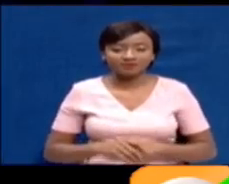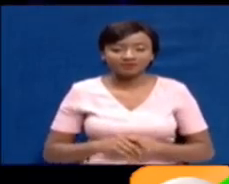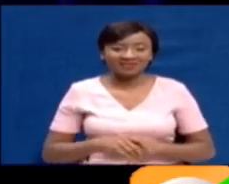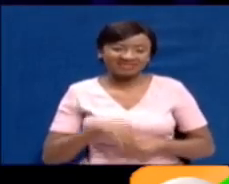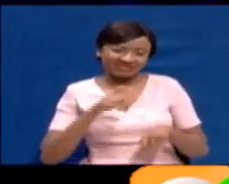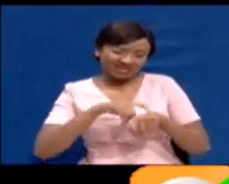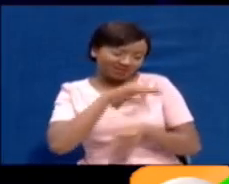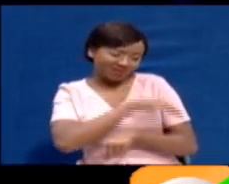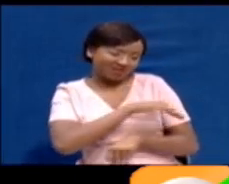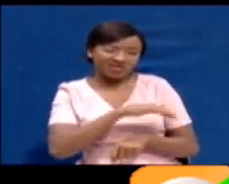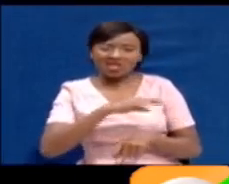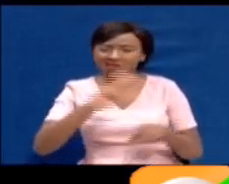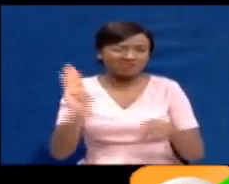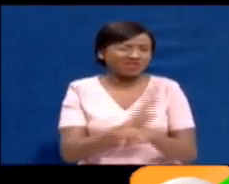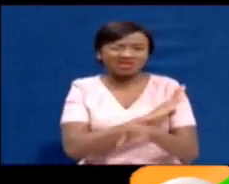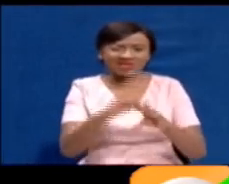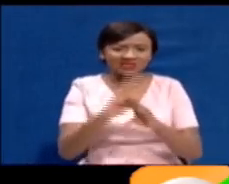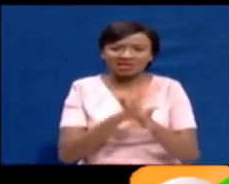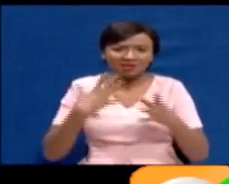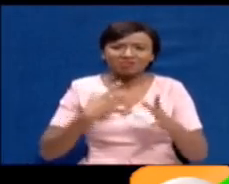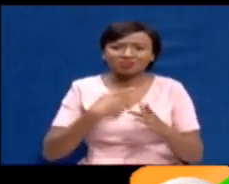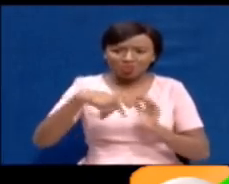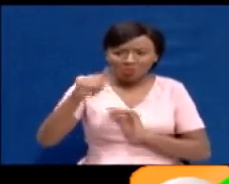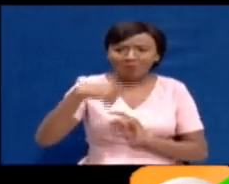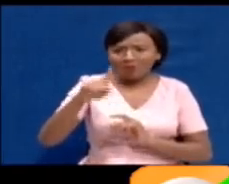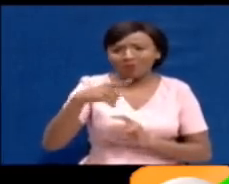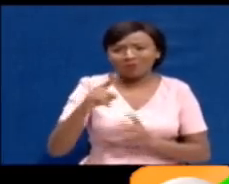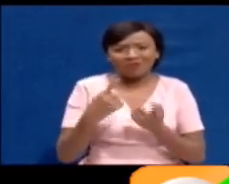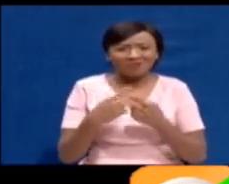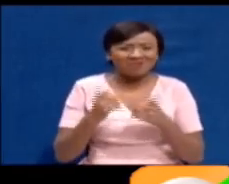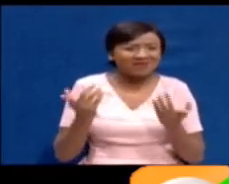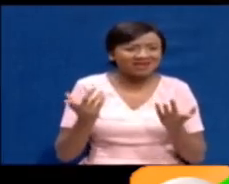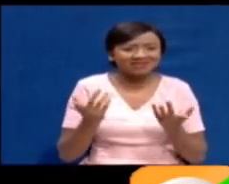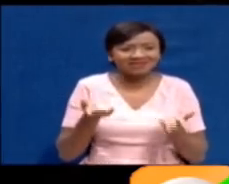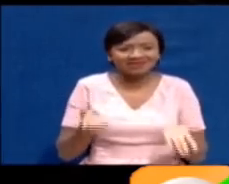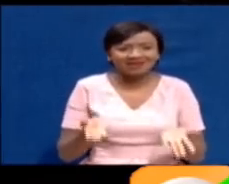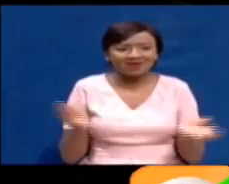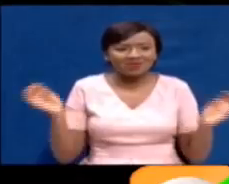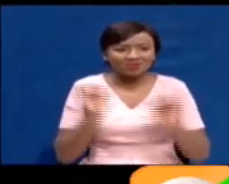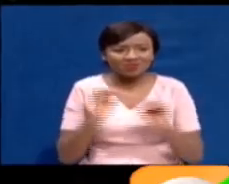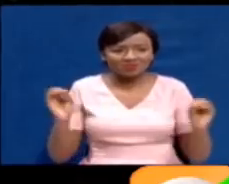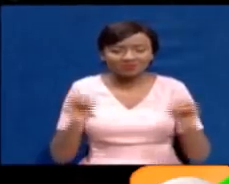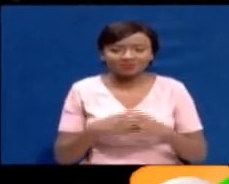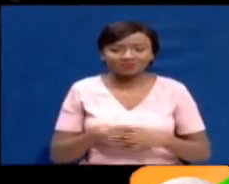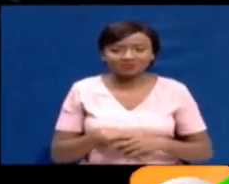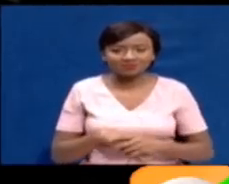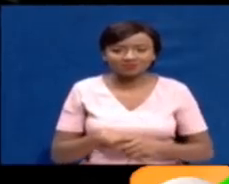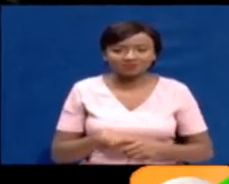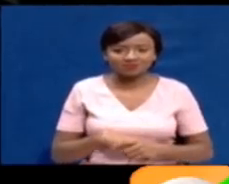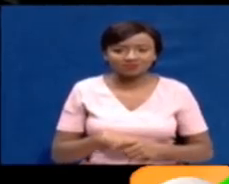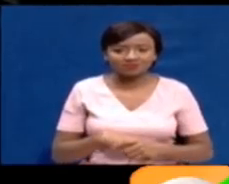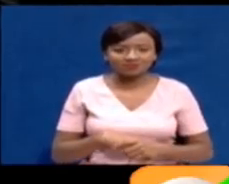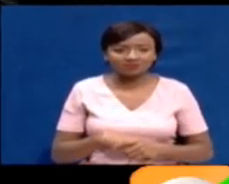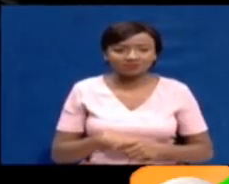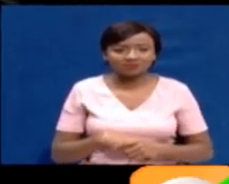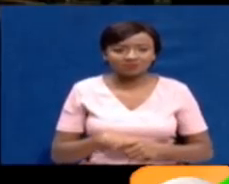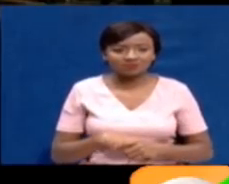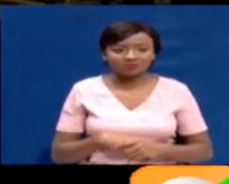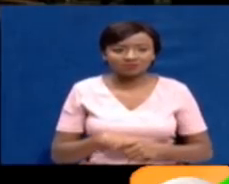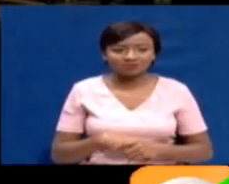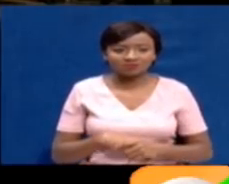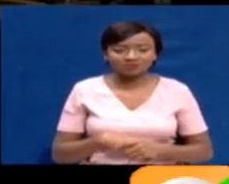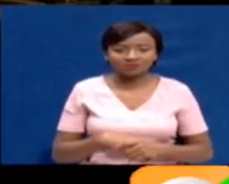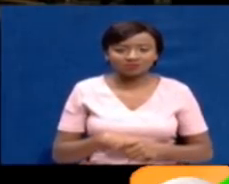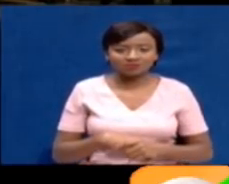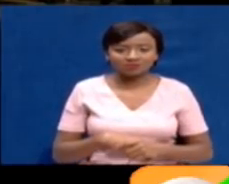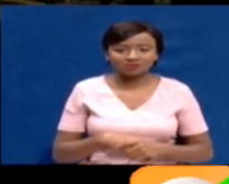Evening hours are usually chaotic, but not anymore. Cracking sound of night insects dominating the